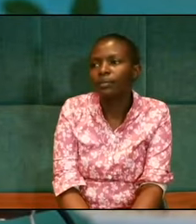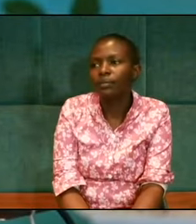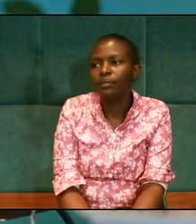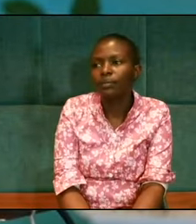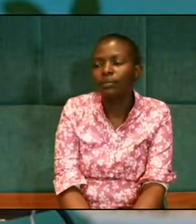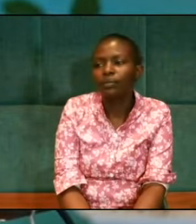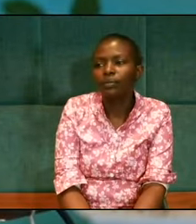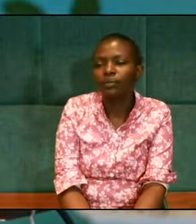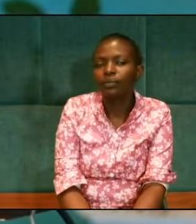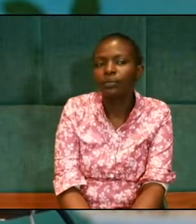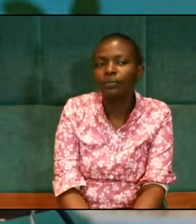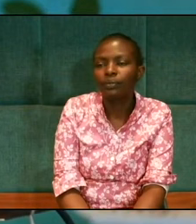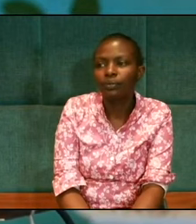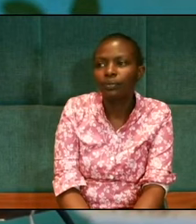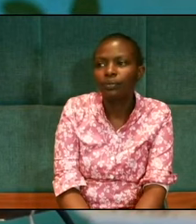What is the lesson?